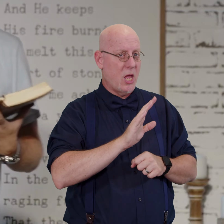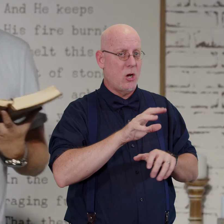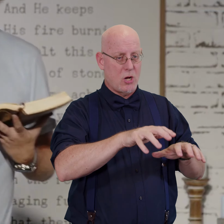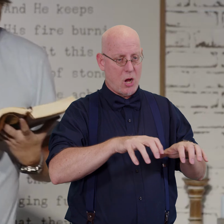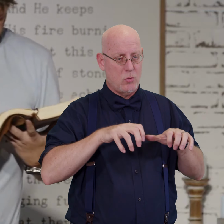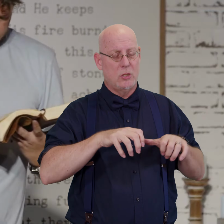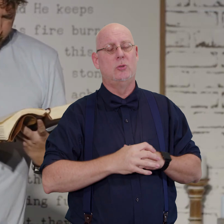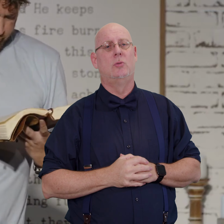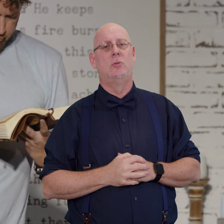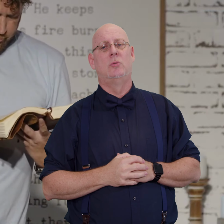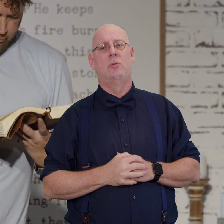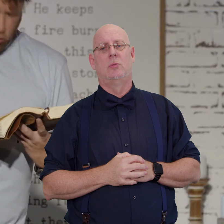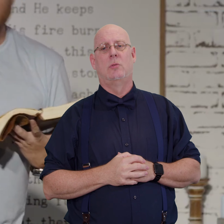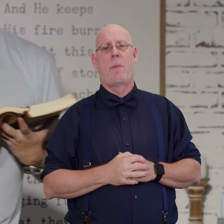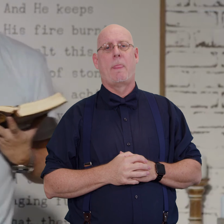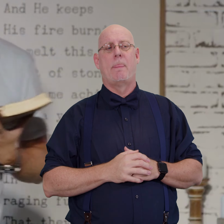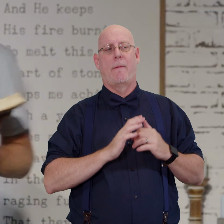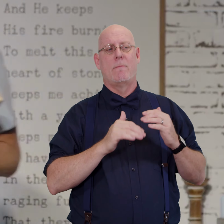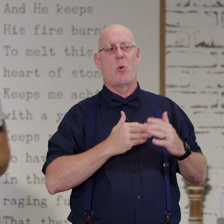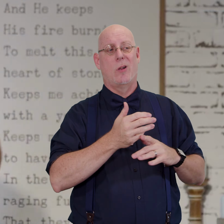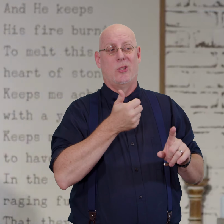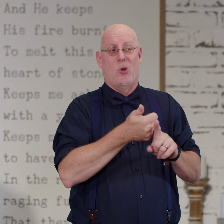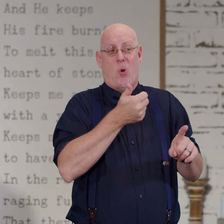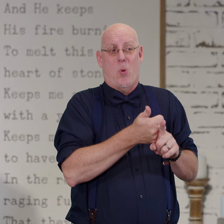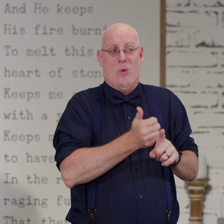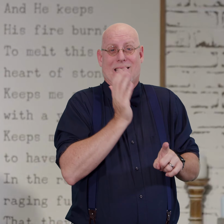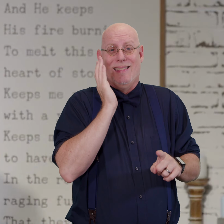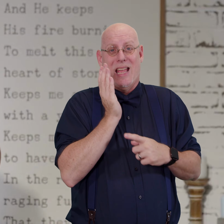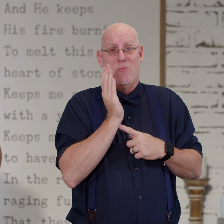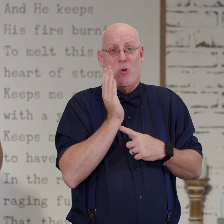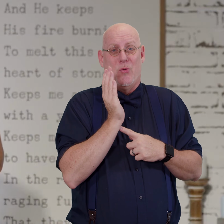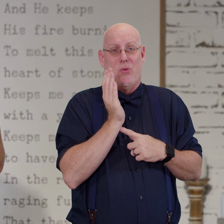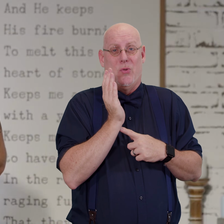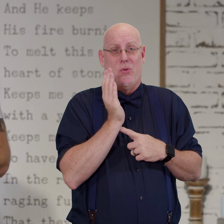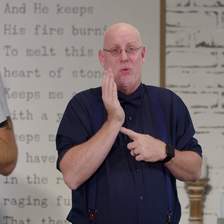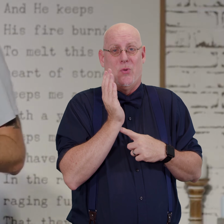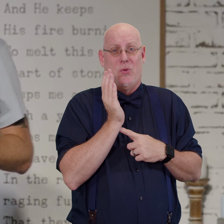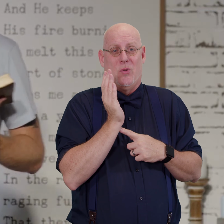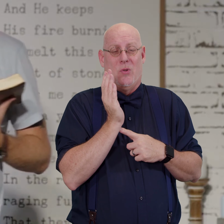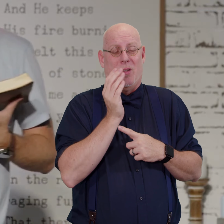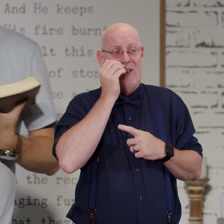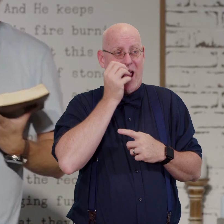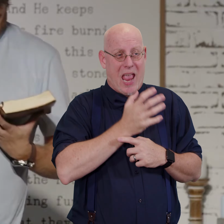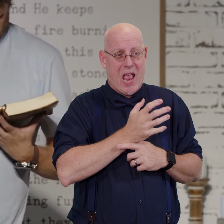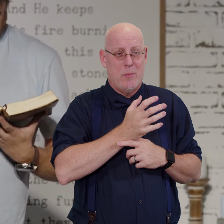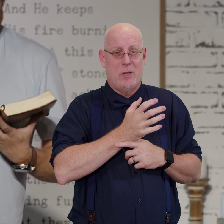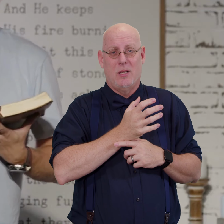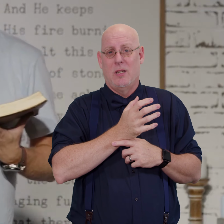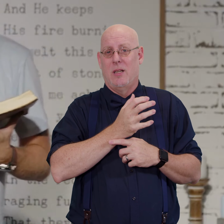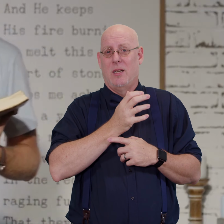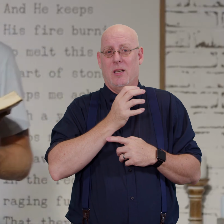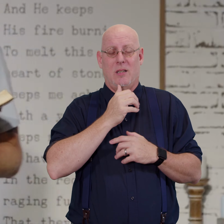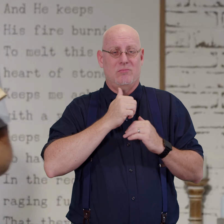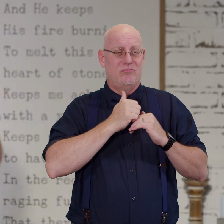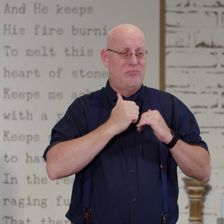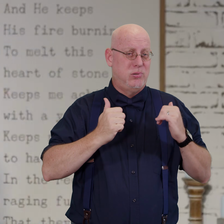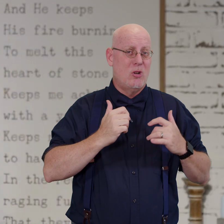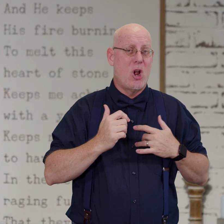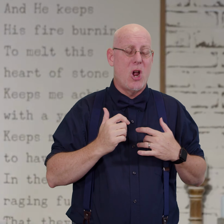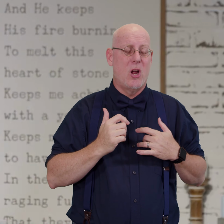congregation. So according to their own testimony, of apathy and indifference and a divided